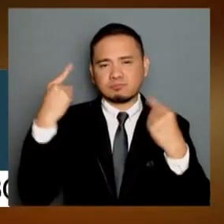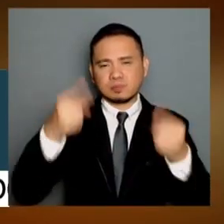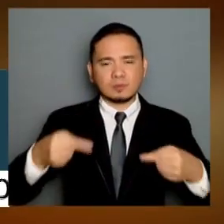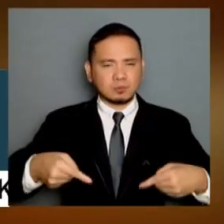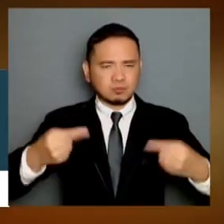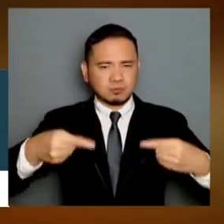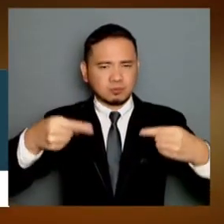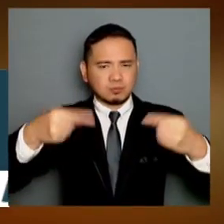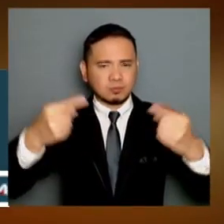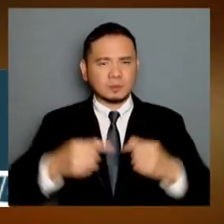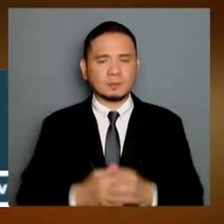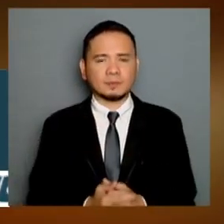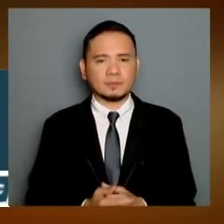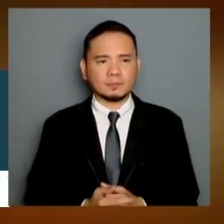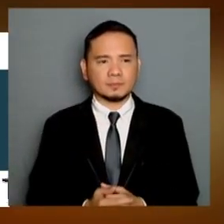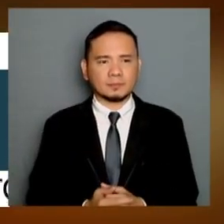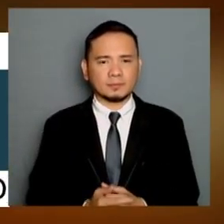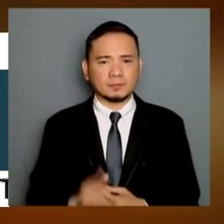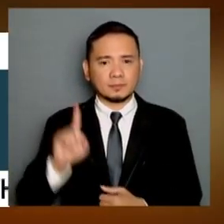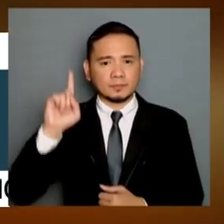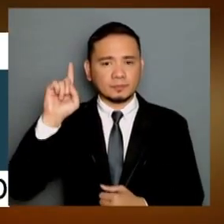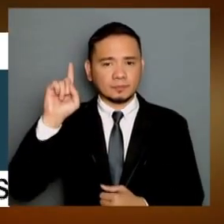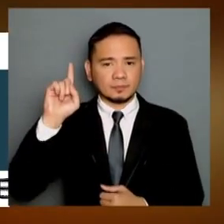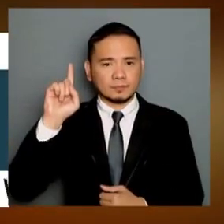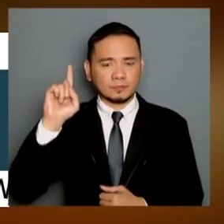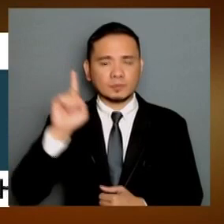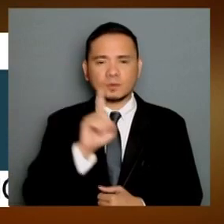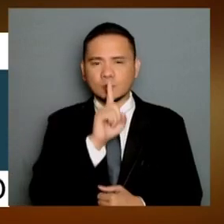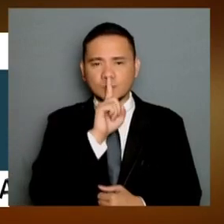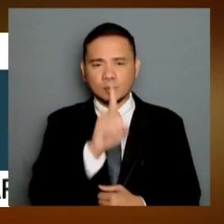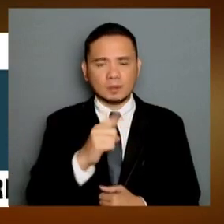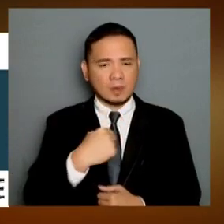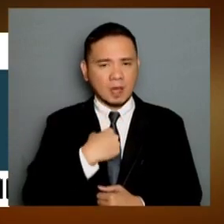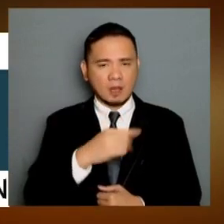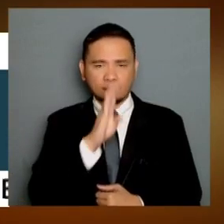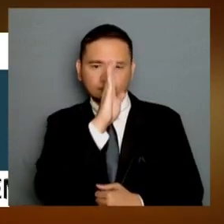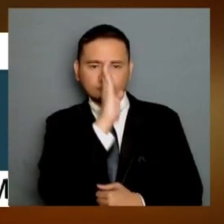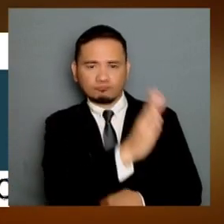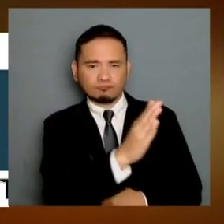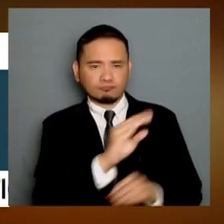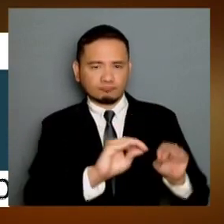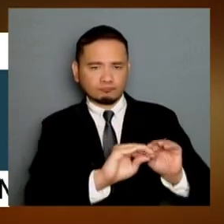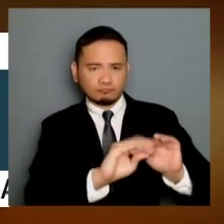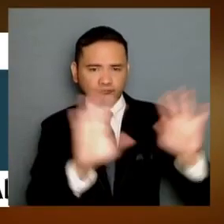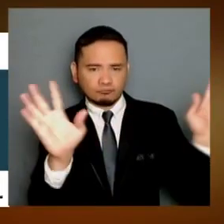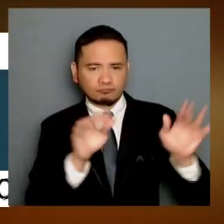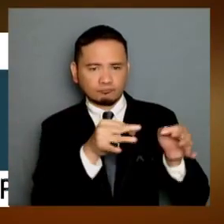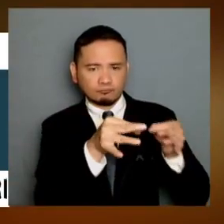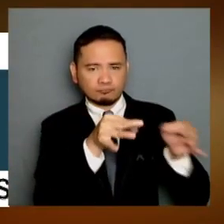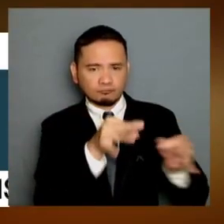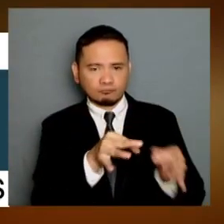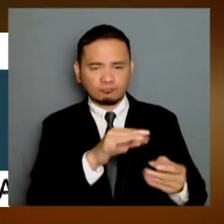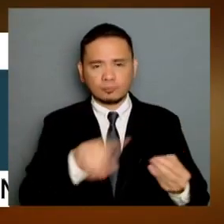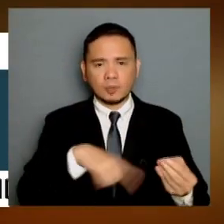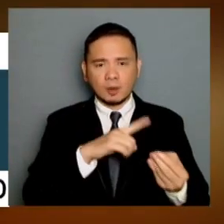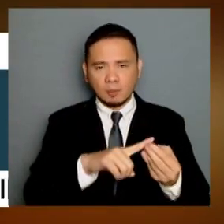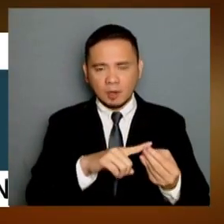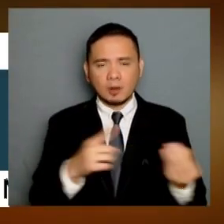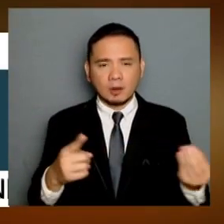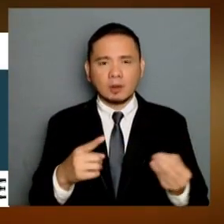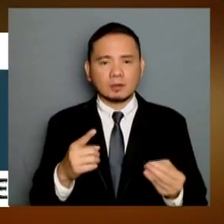And I was very clear in trying to talk about the plight of our